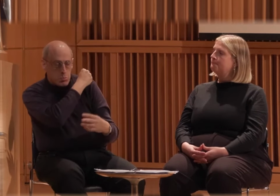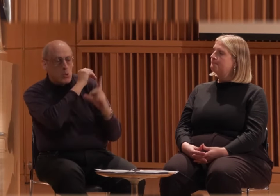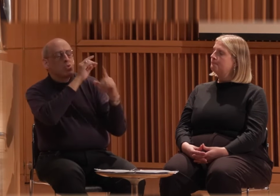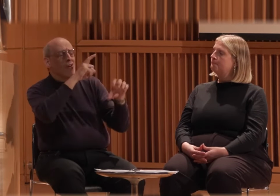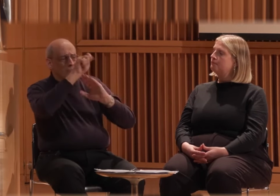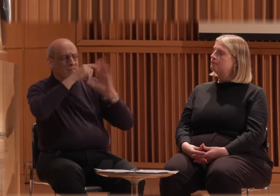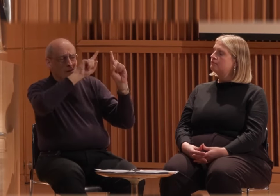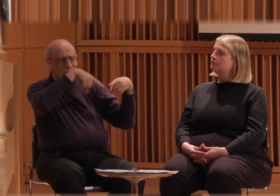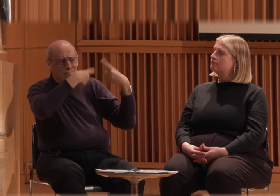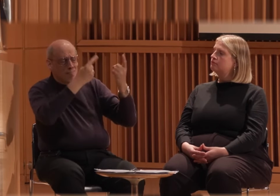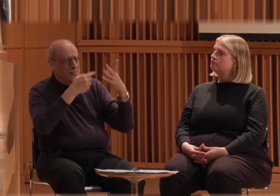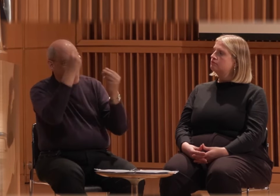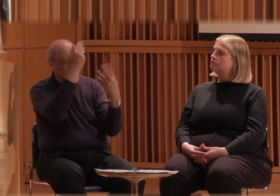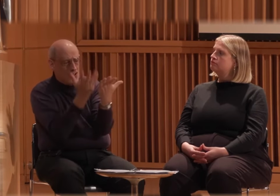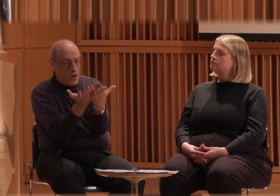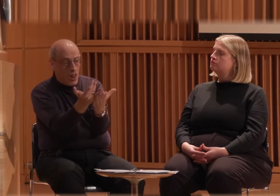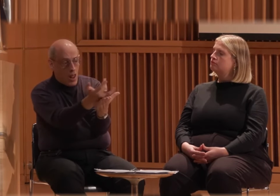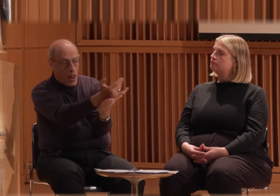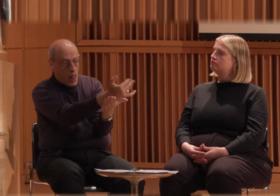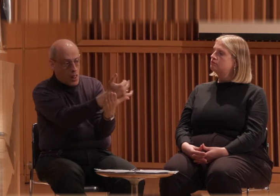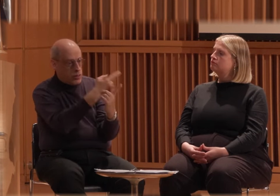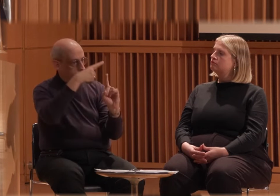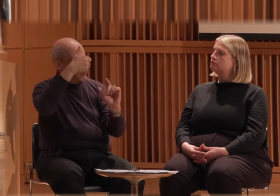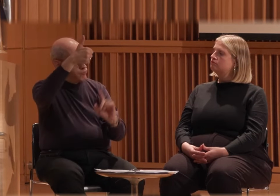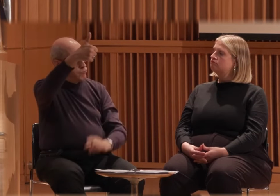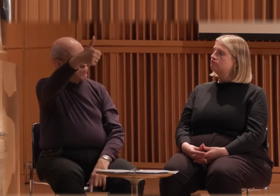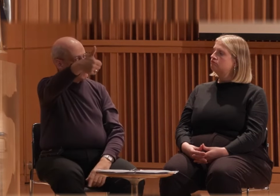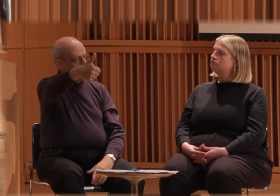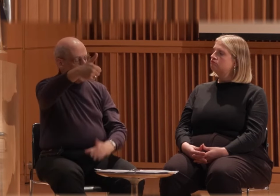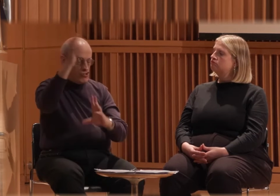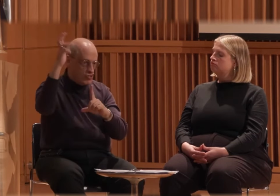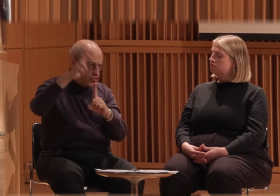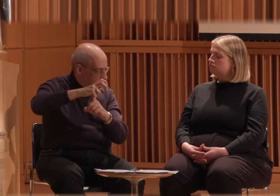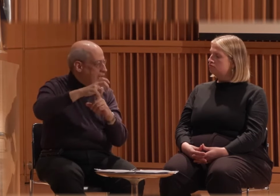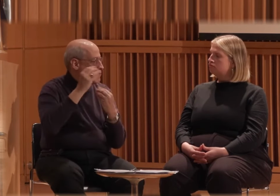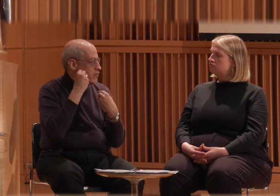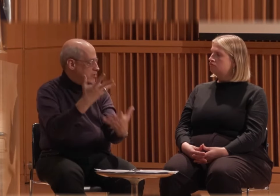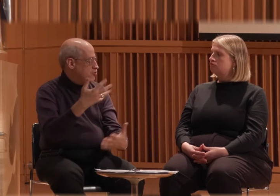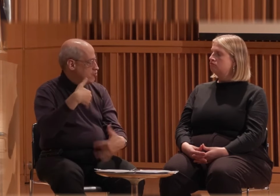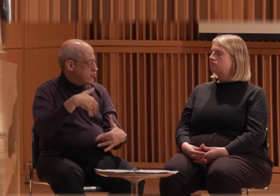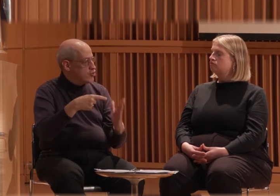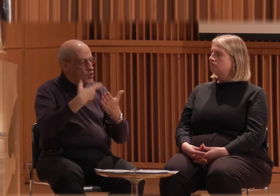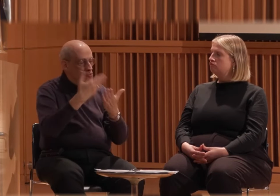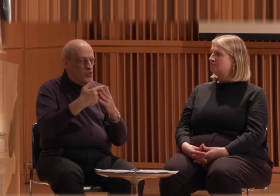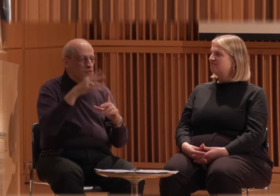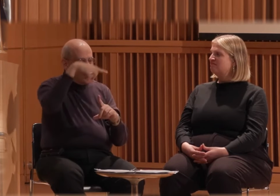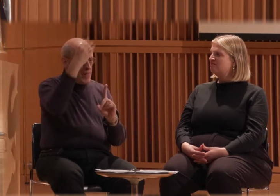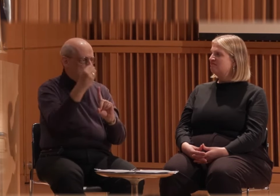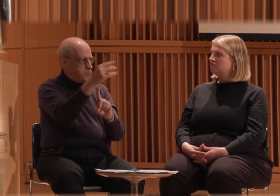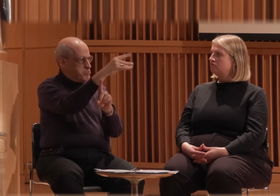years, compiled really, you know, A-plus quality research that showed that diesel fumes